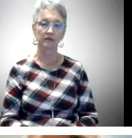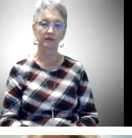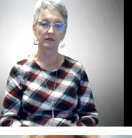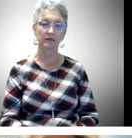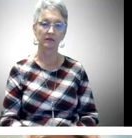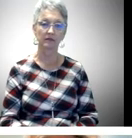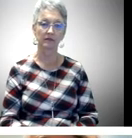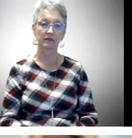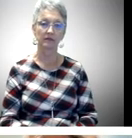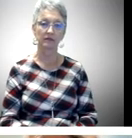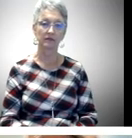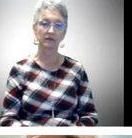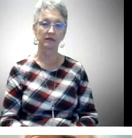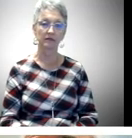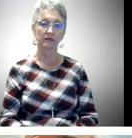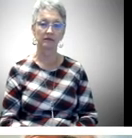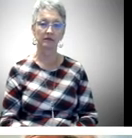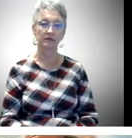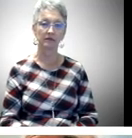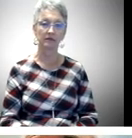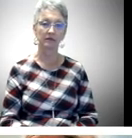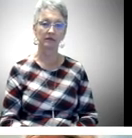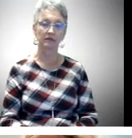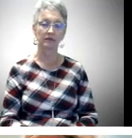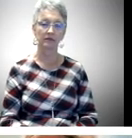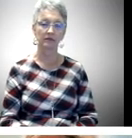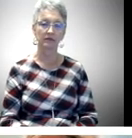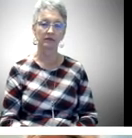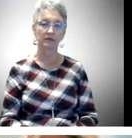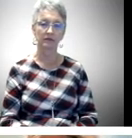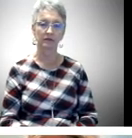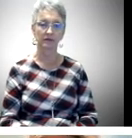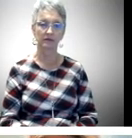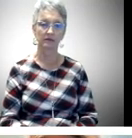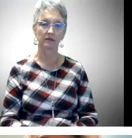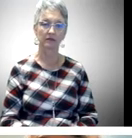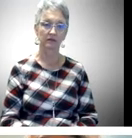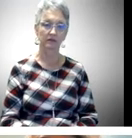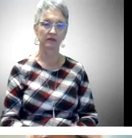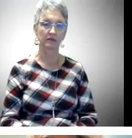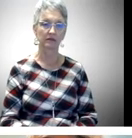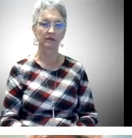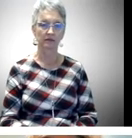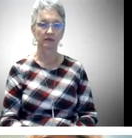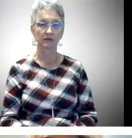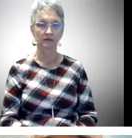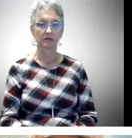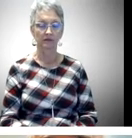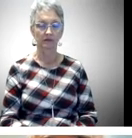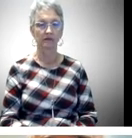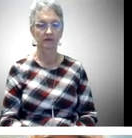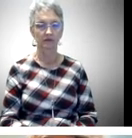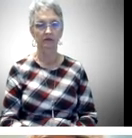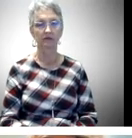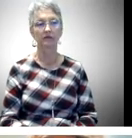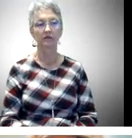a guardian, you can't involuntarily commit somebody. And so you still have to go through the court process of showing that someone's